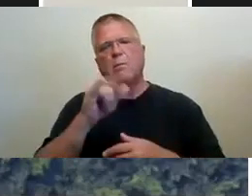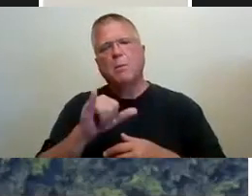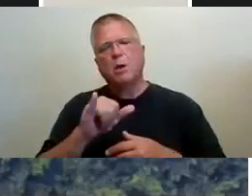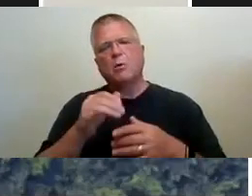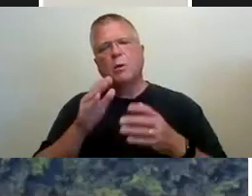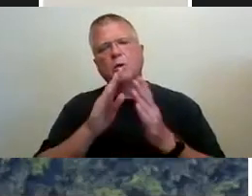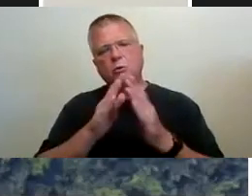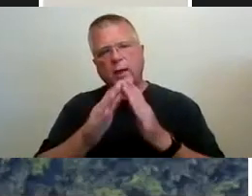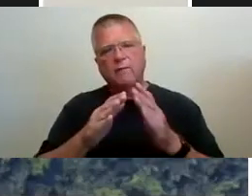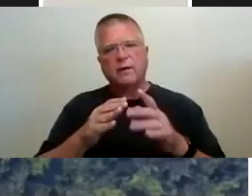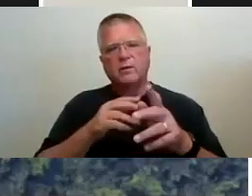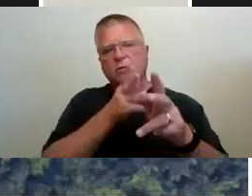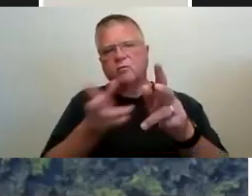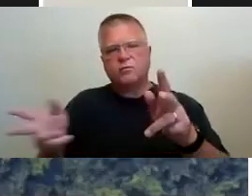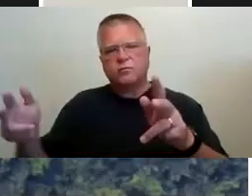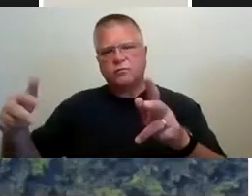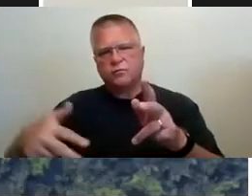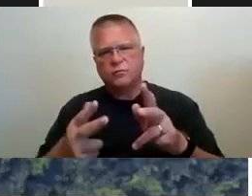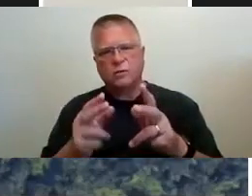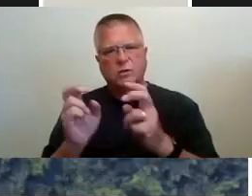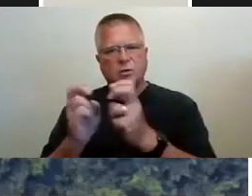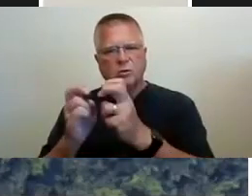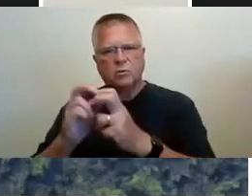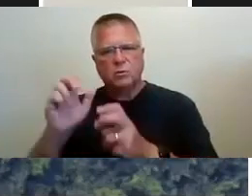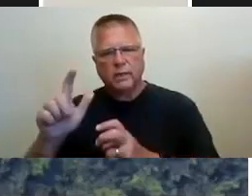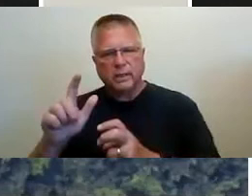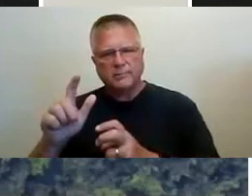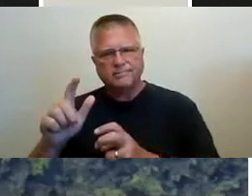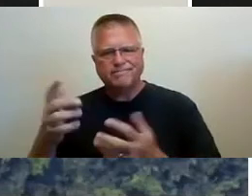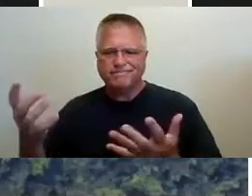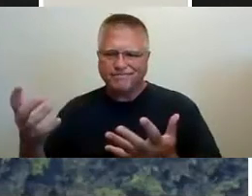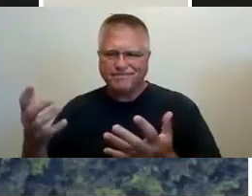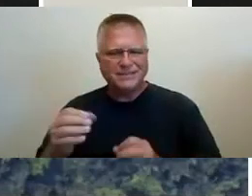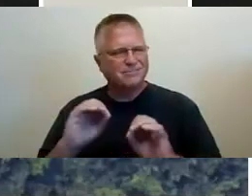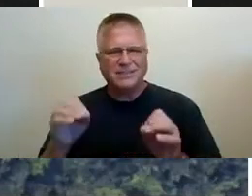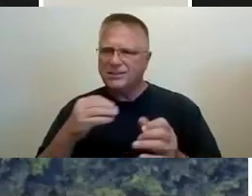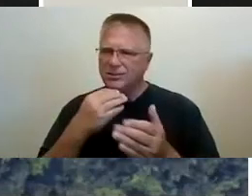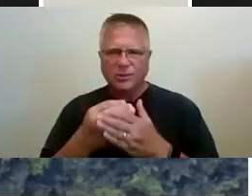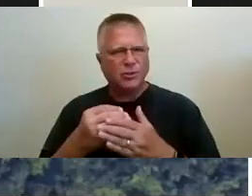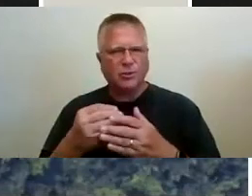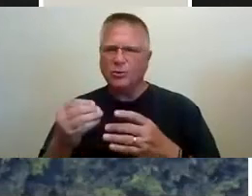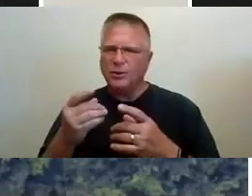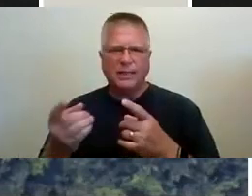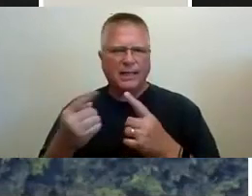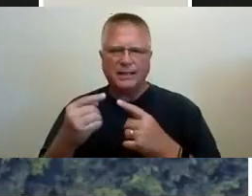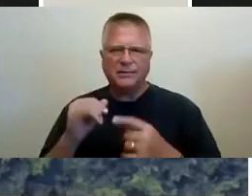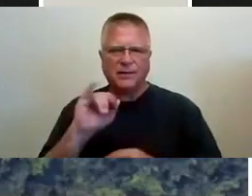is bad? There's just not a good there's not a good answer for that, unfortunately.